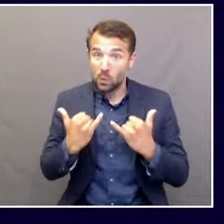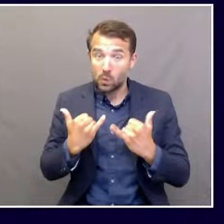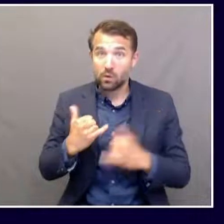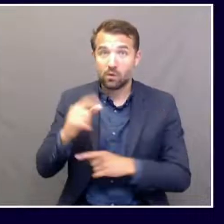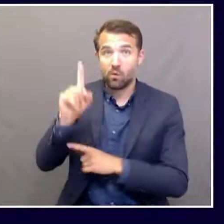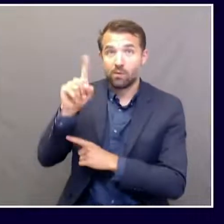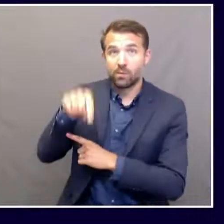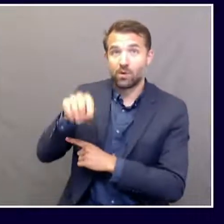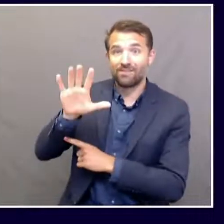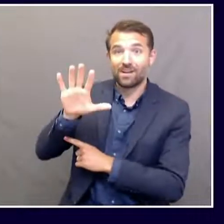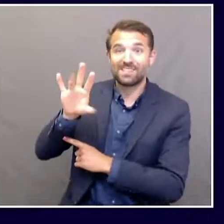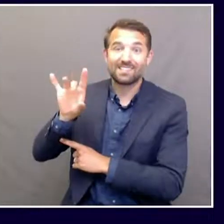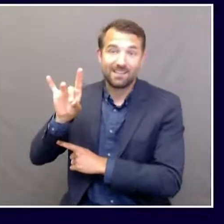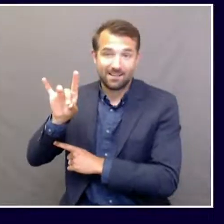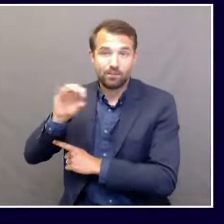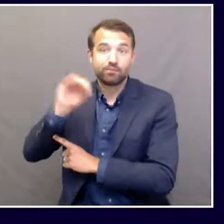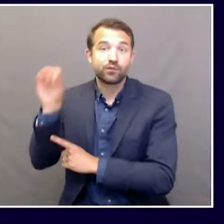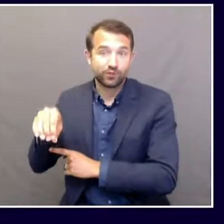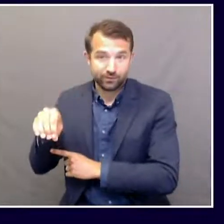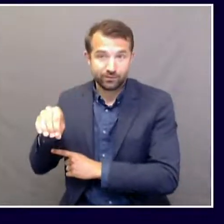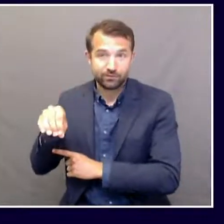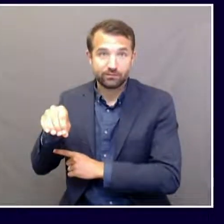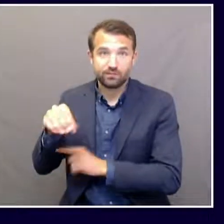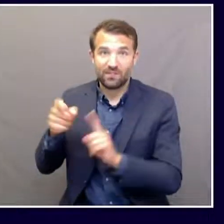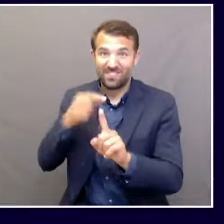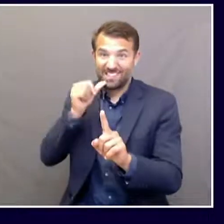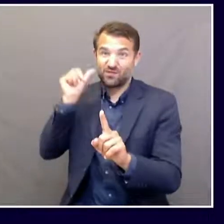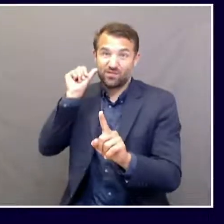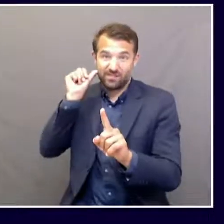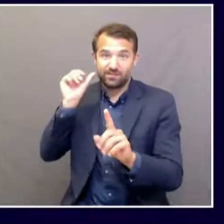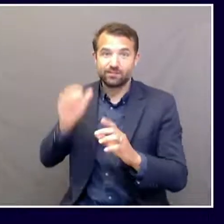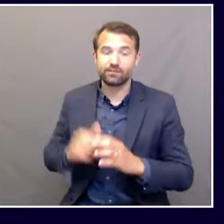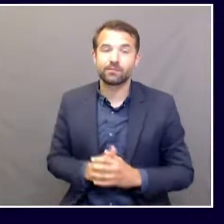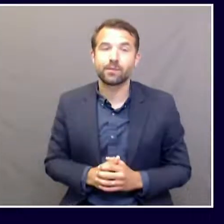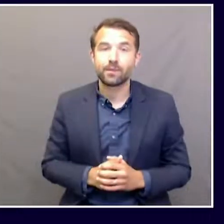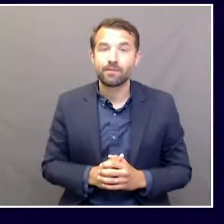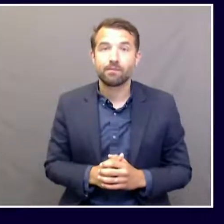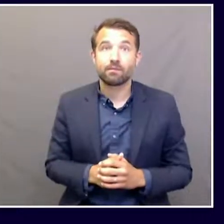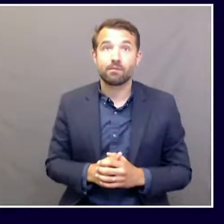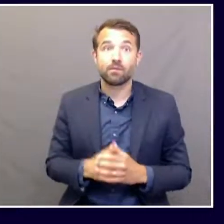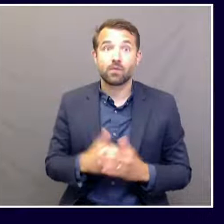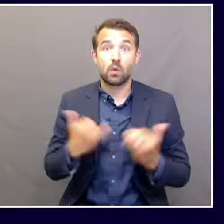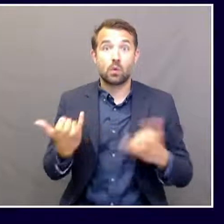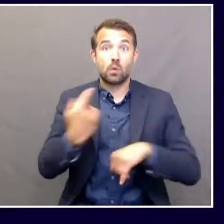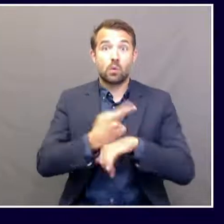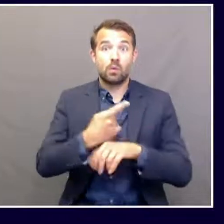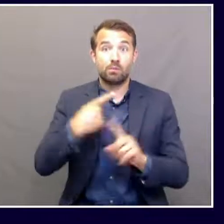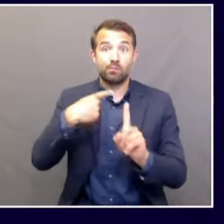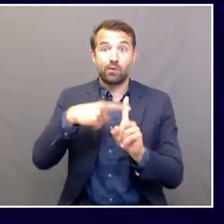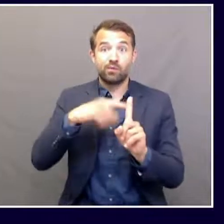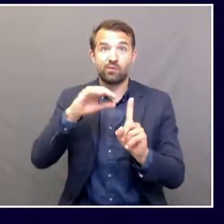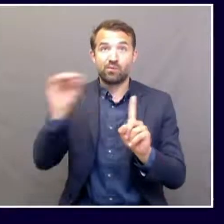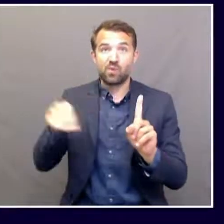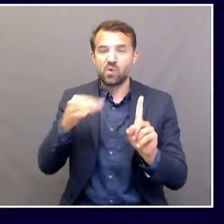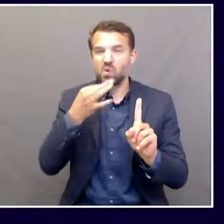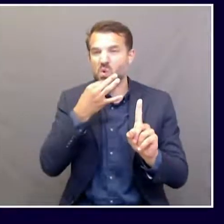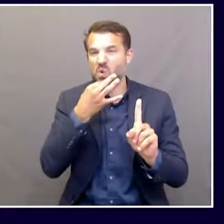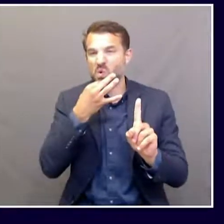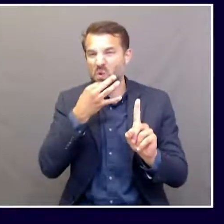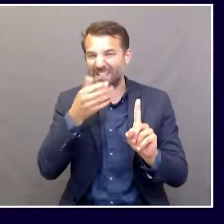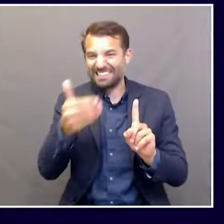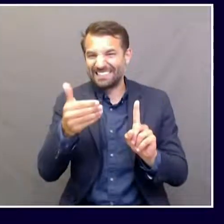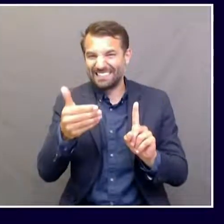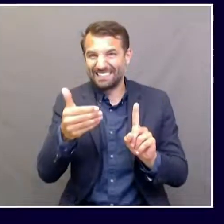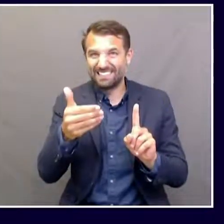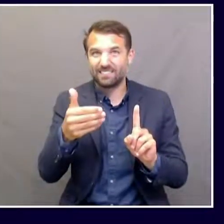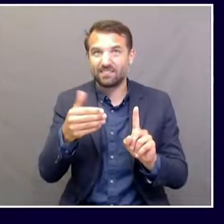1.58% as of yesterday. I'll report out today's positivity rate in just a bit, but as of